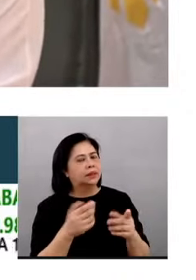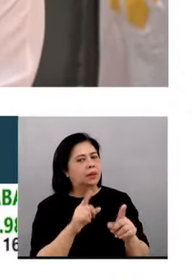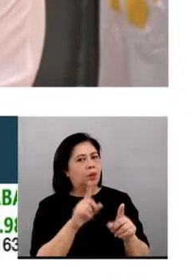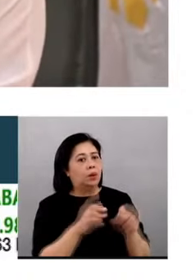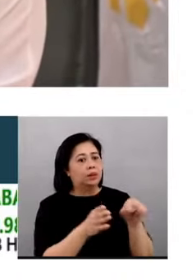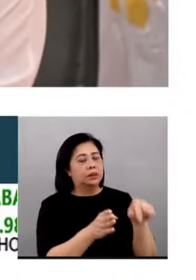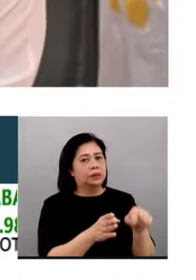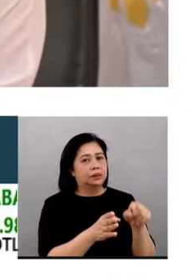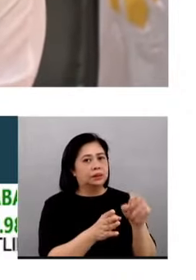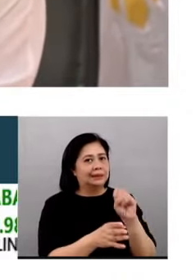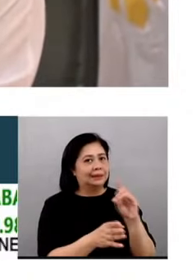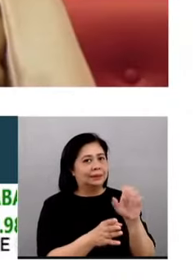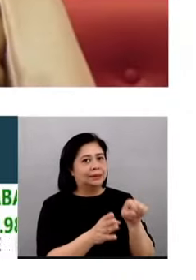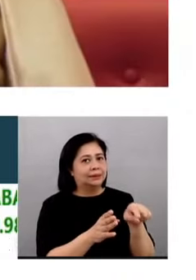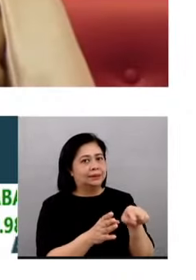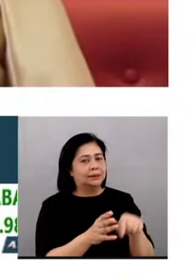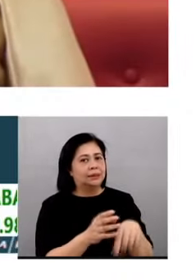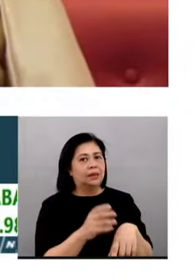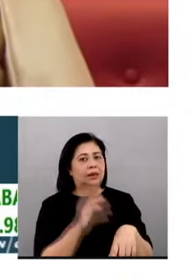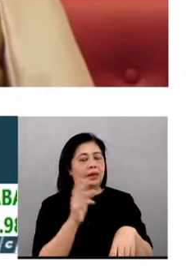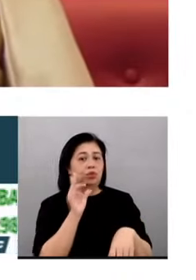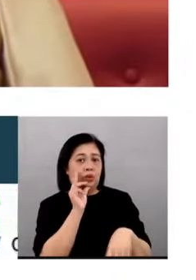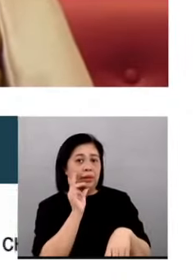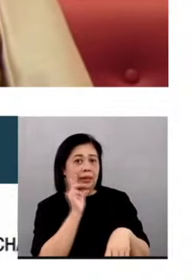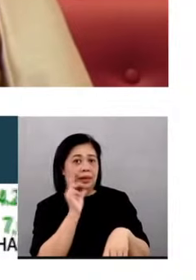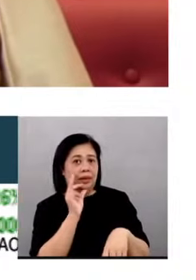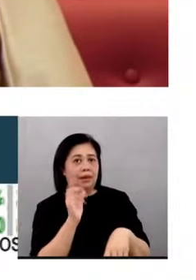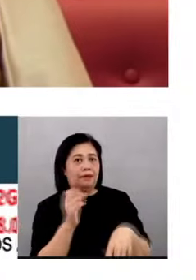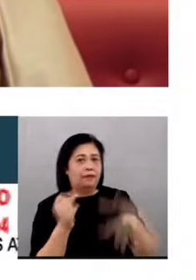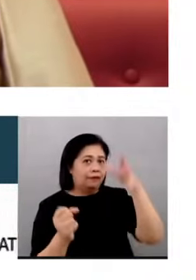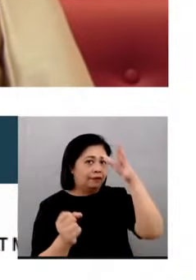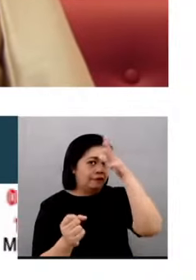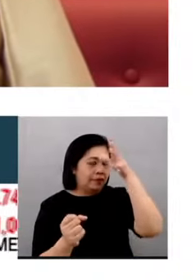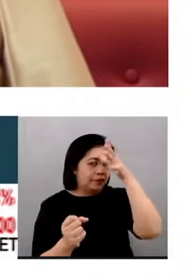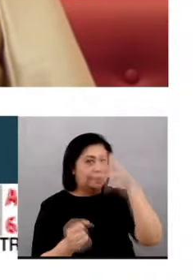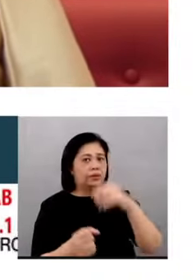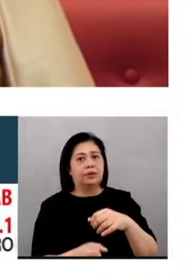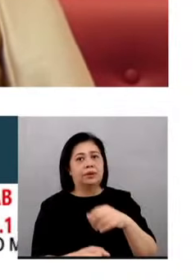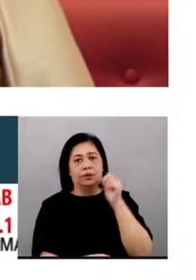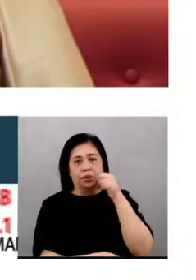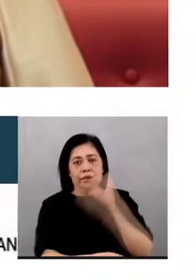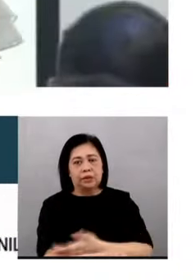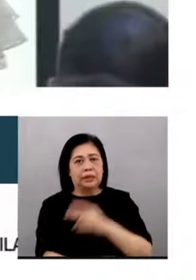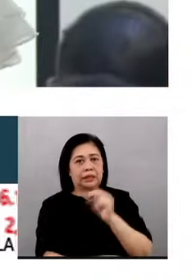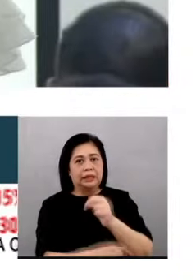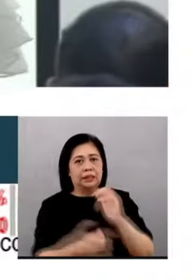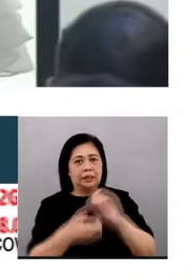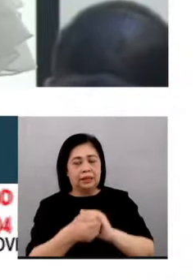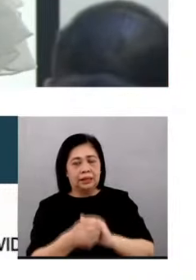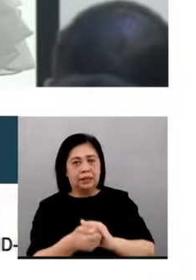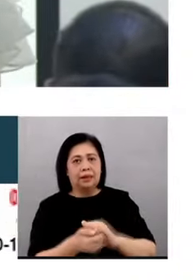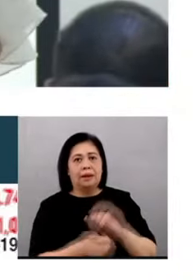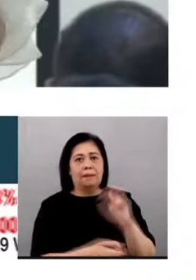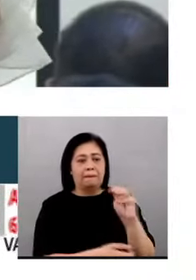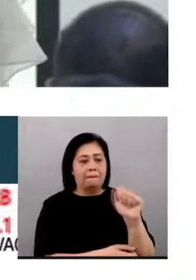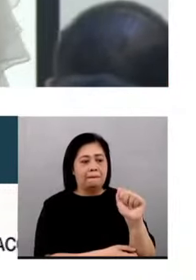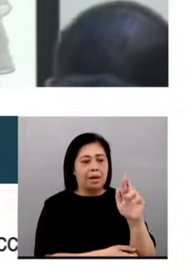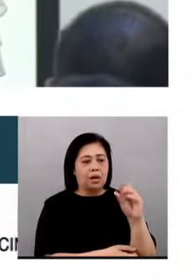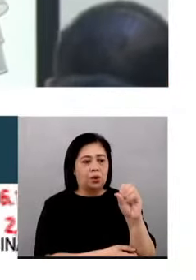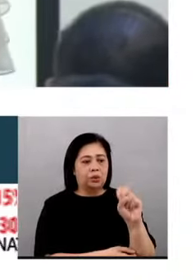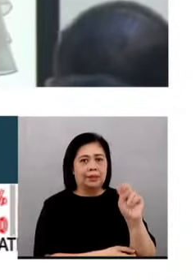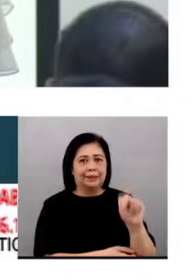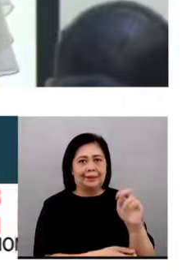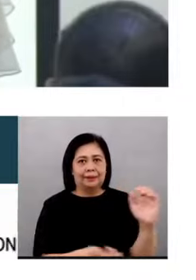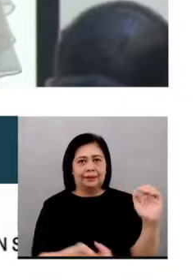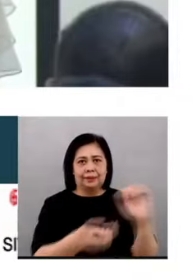have the Dutertes, the father and the daughter, needing to consolidate. Marcos needing to consolidate